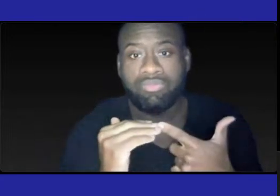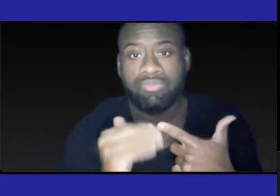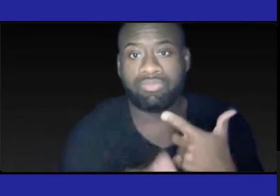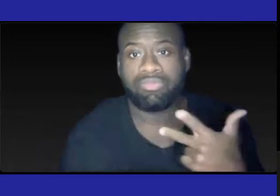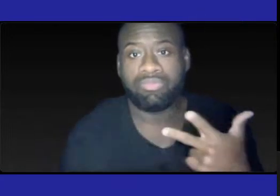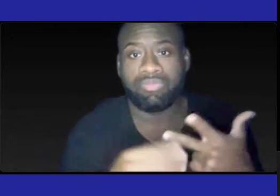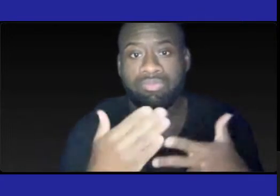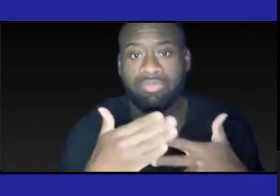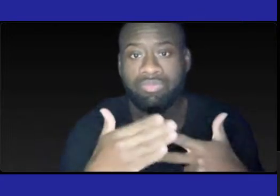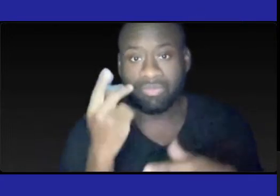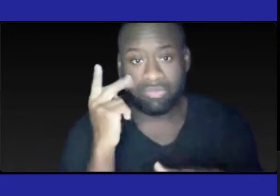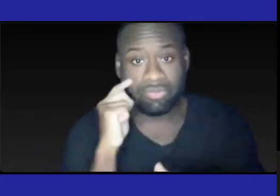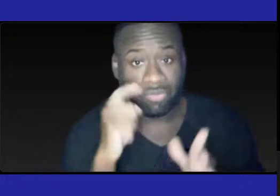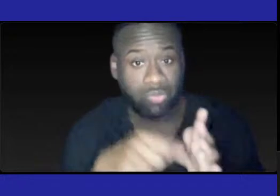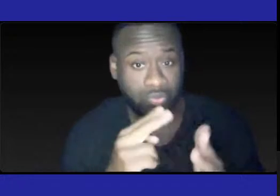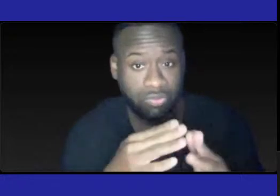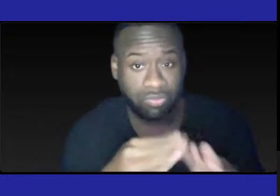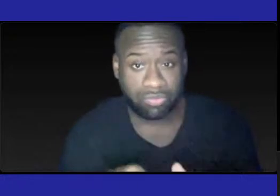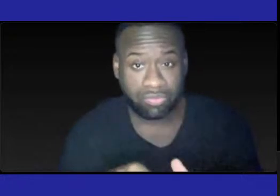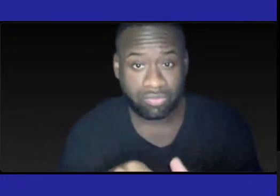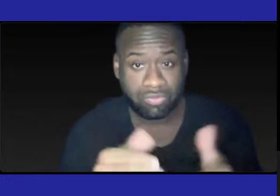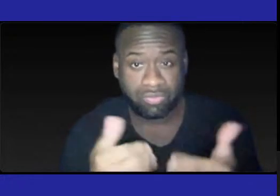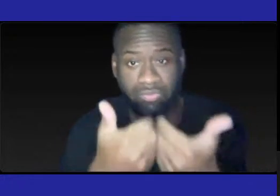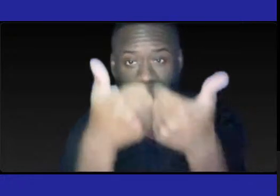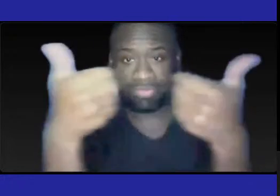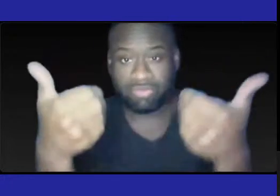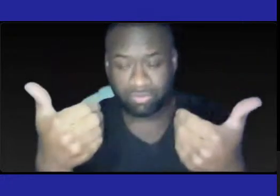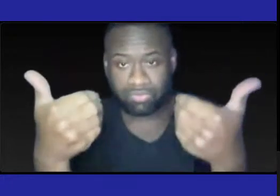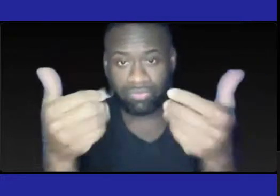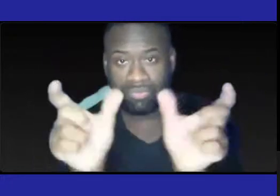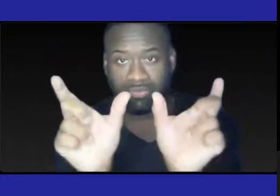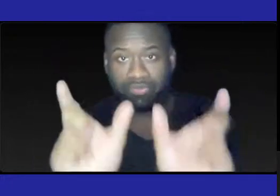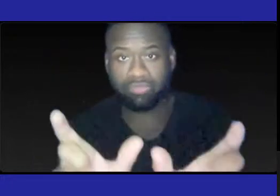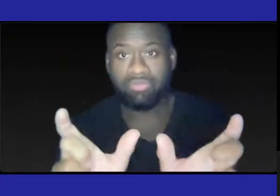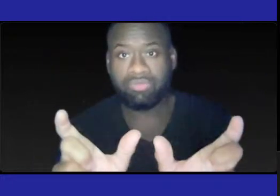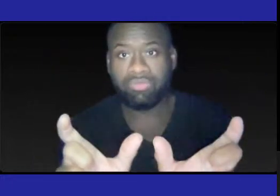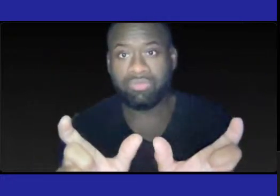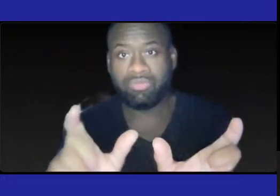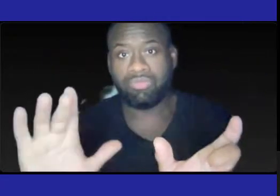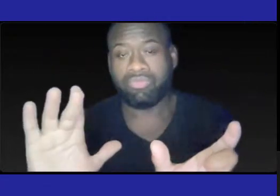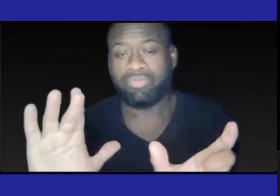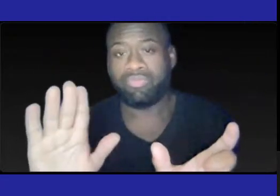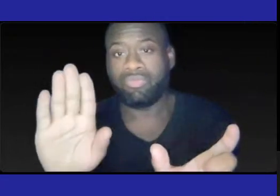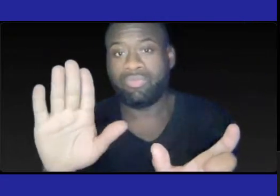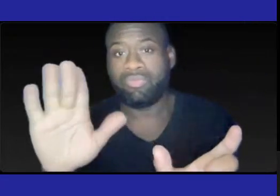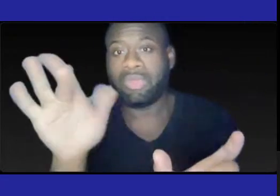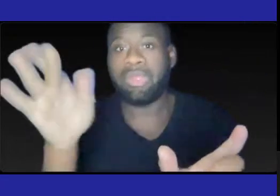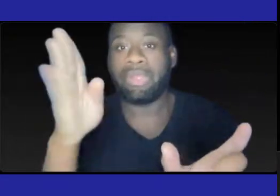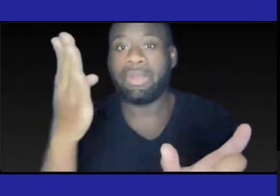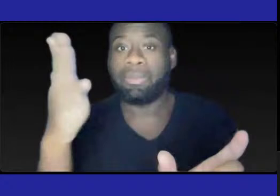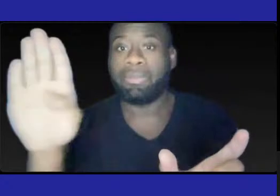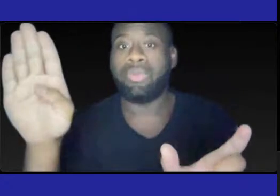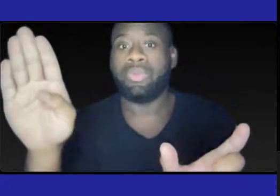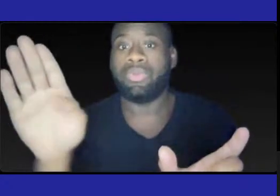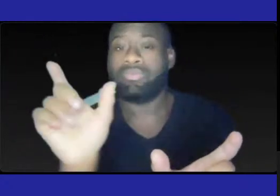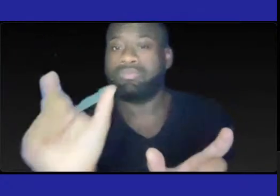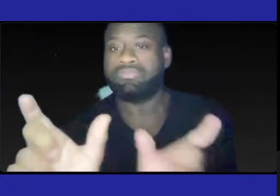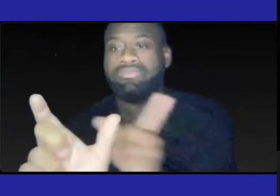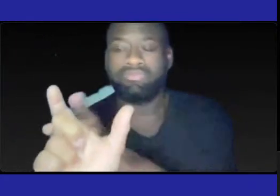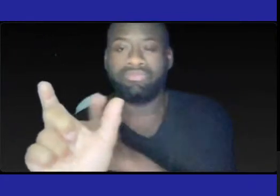divided into cardiomyopathy, which is the lighter blue part of the